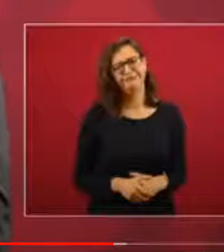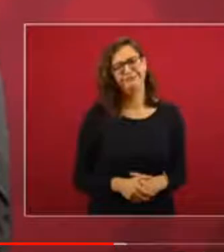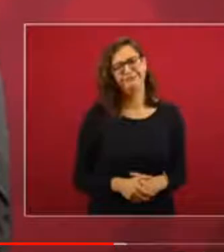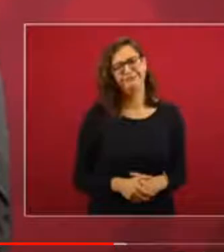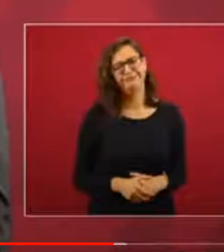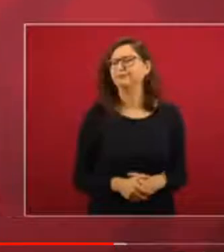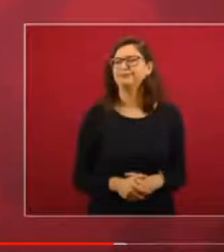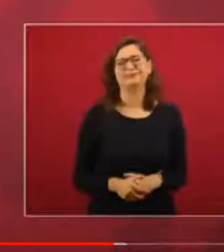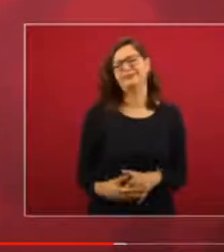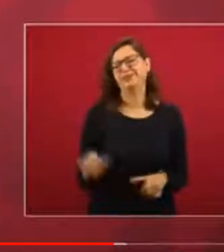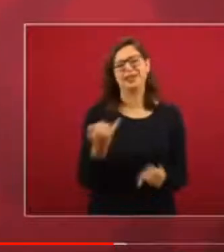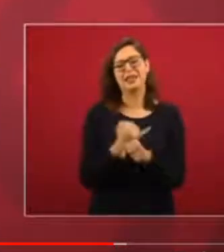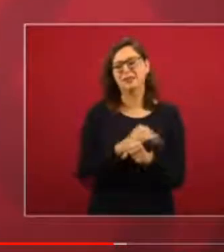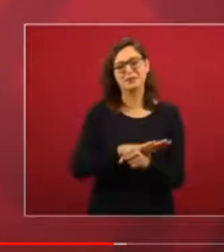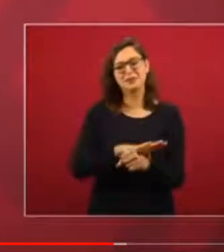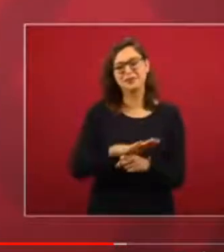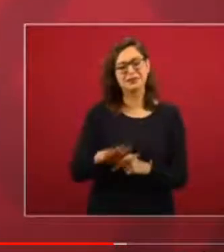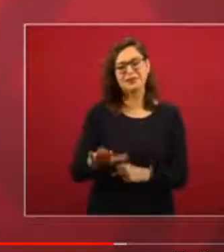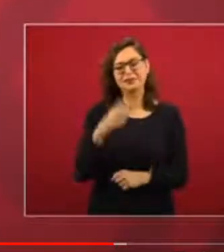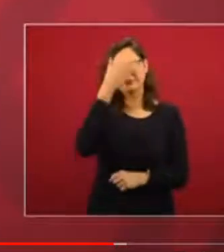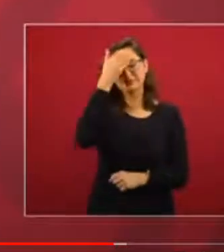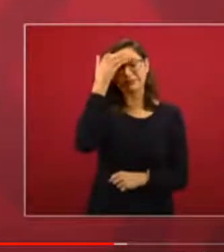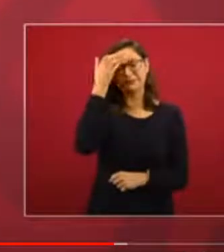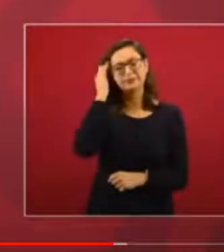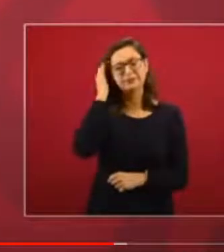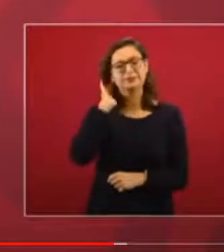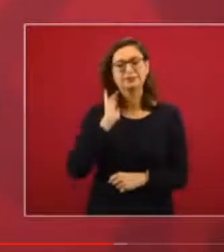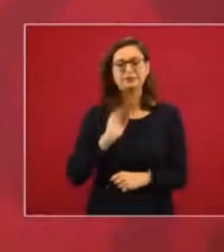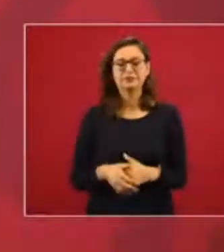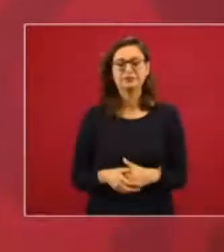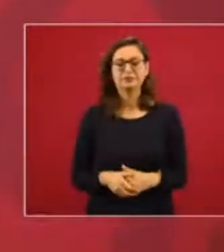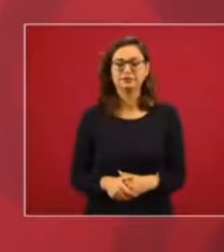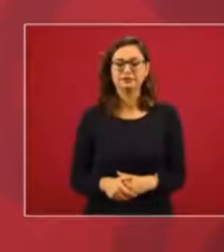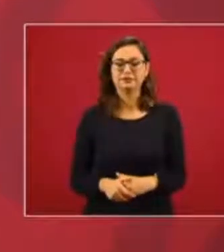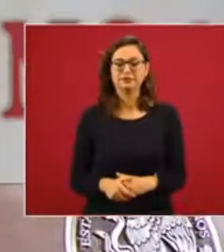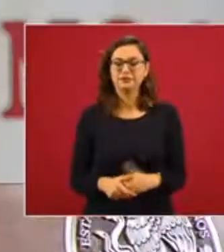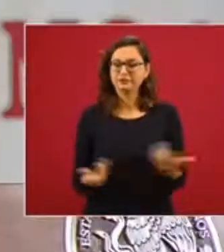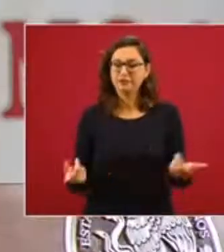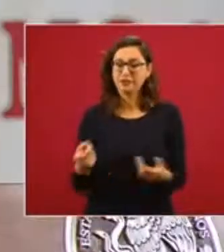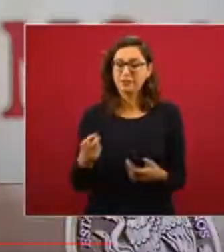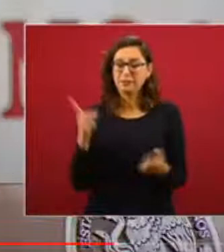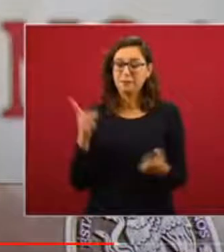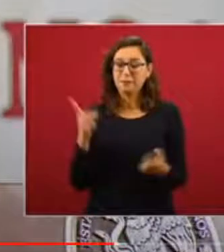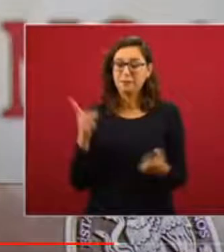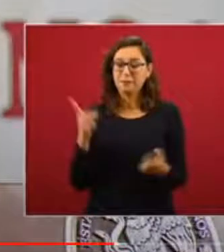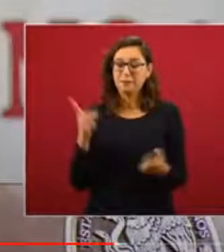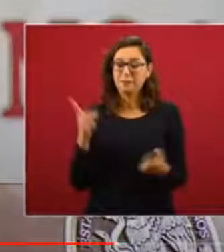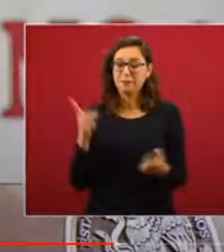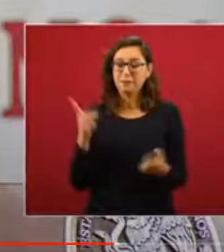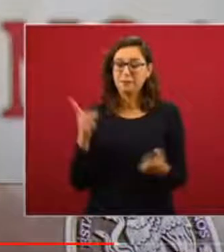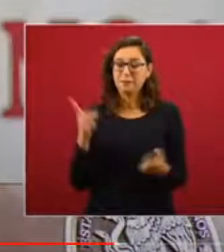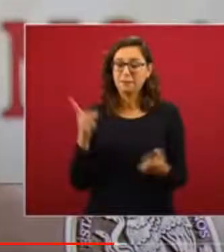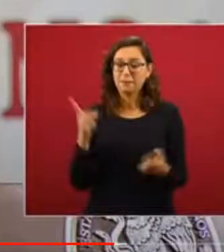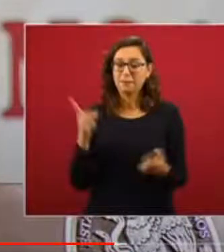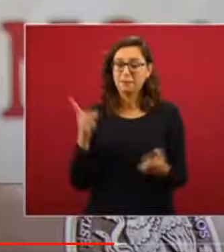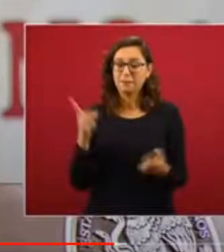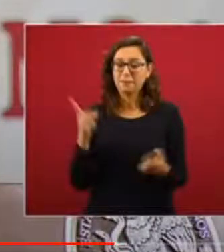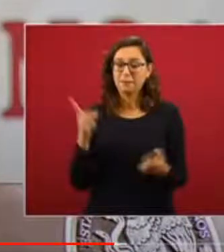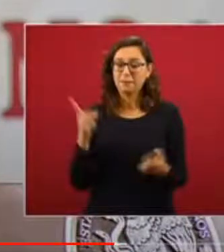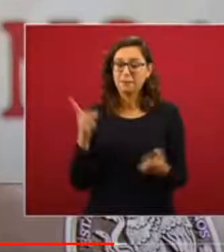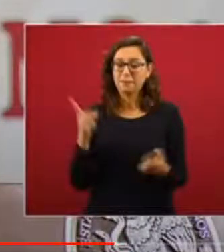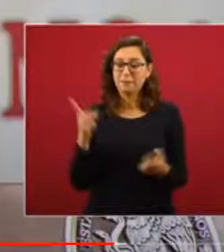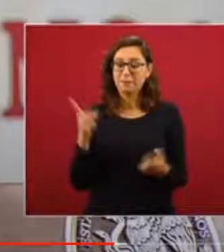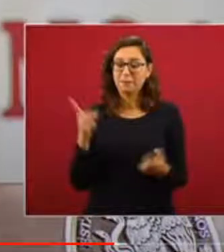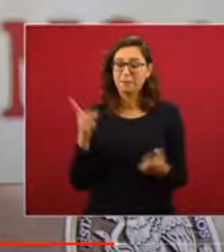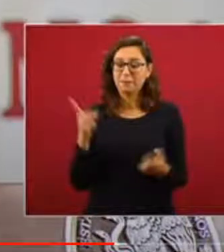that. Hacer política sin autoridad moral. To do